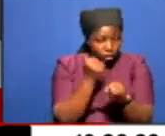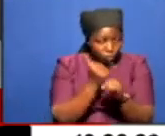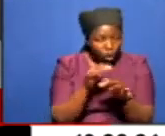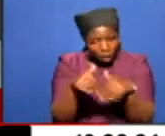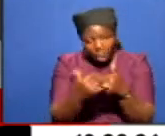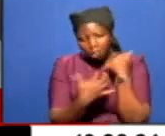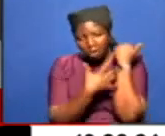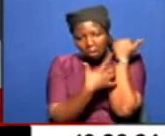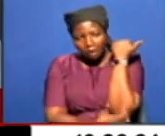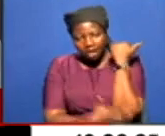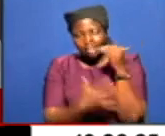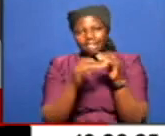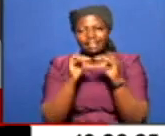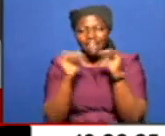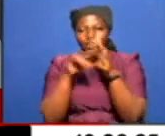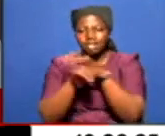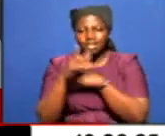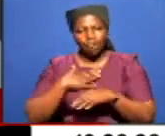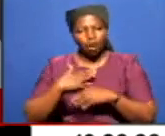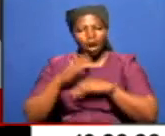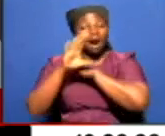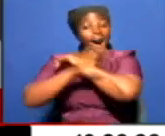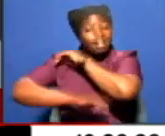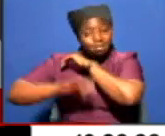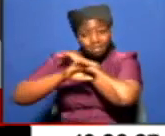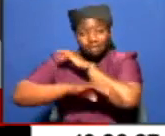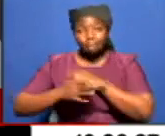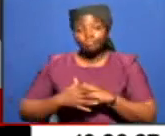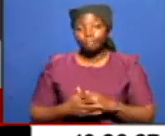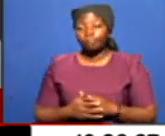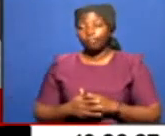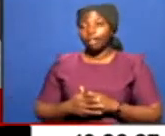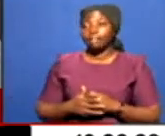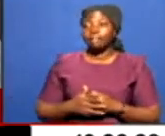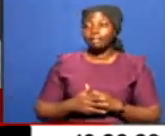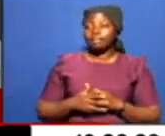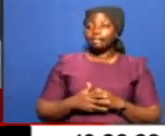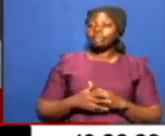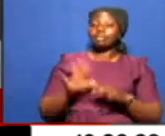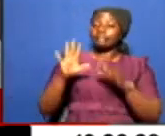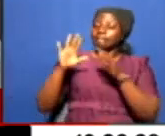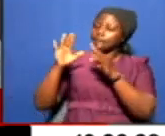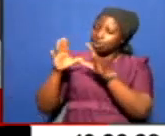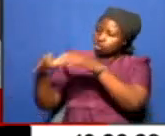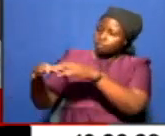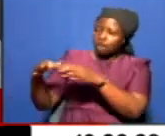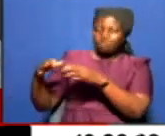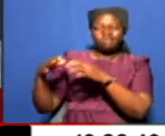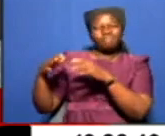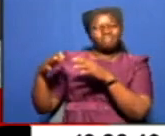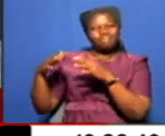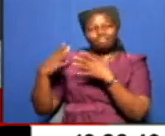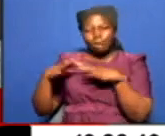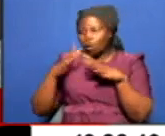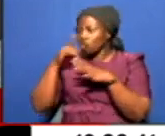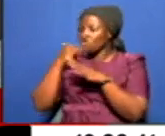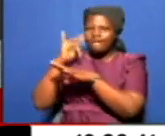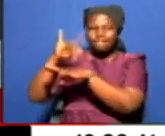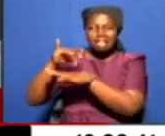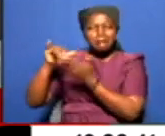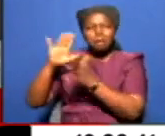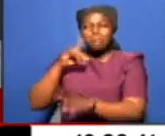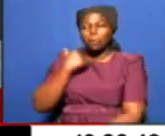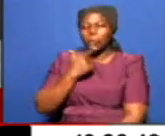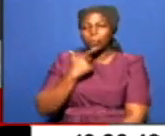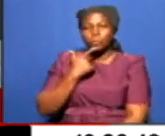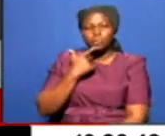levels in our country, mm-hmm. the segment of population that is worst hit is indeed, as you rightfully said, the youth. Mm-hmm.